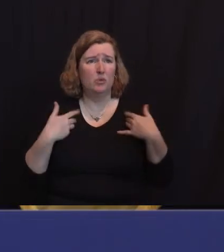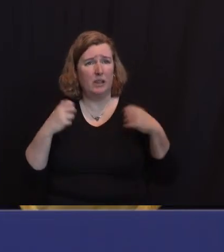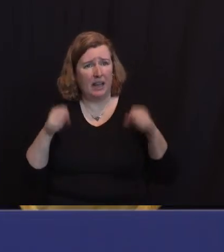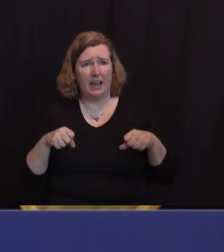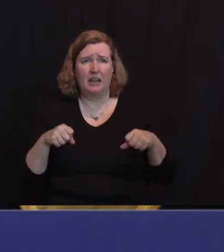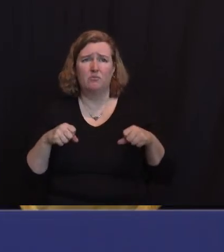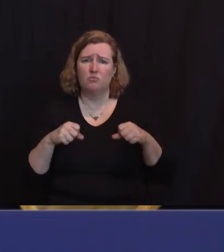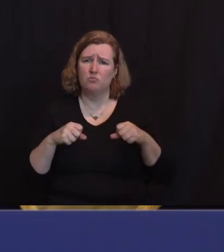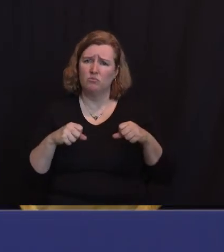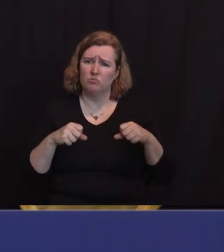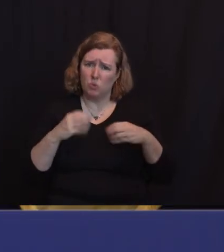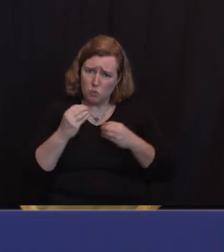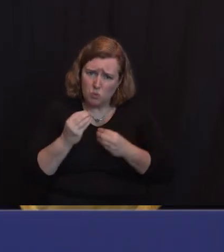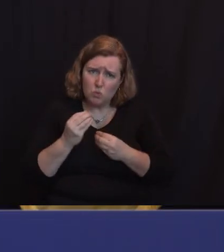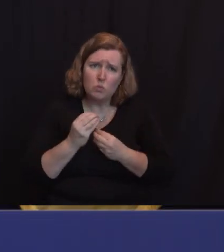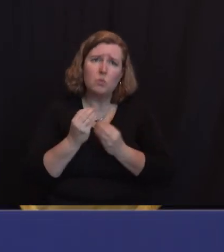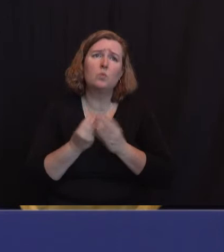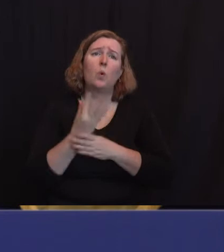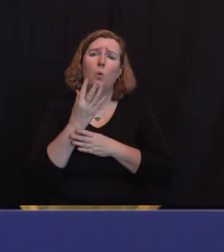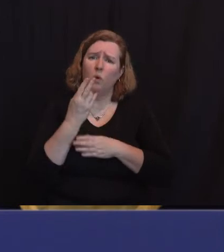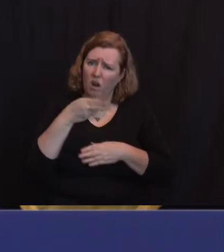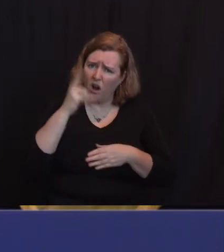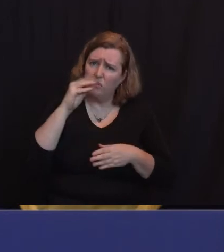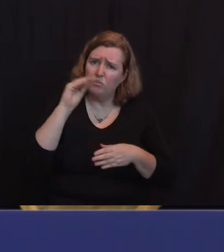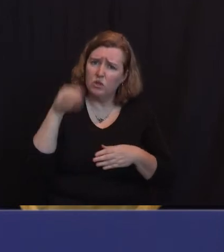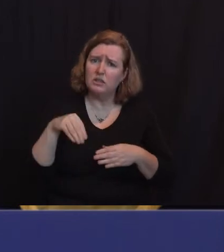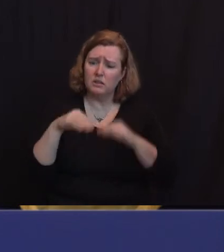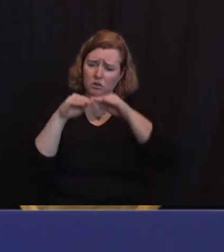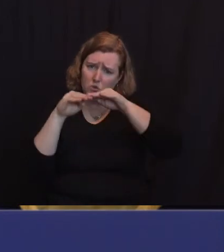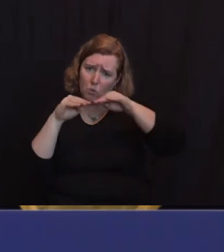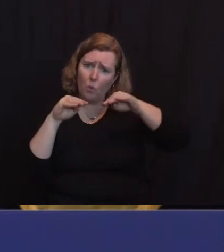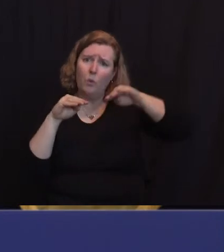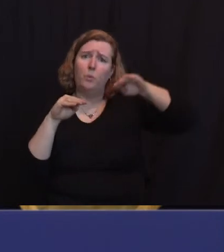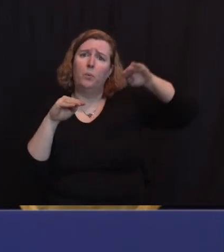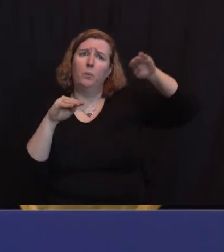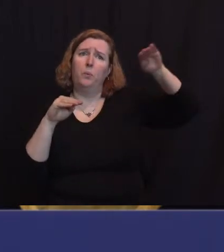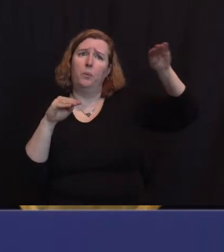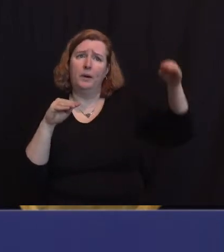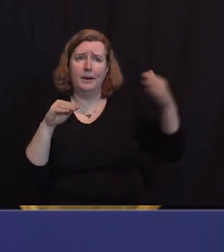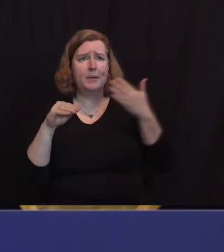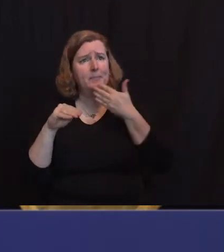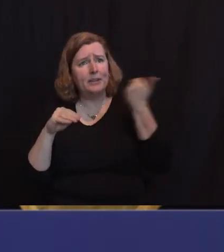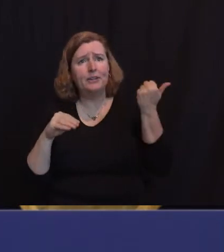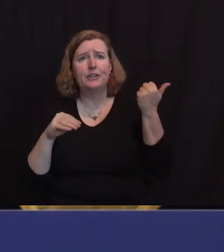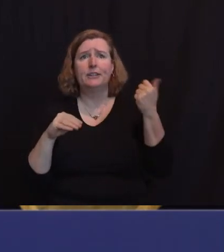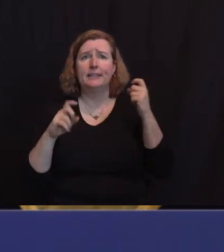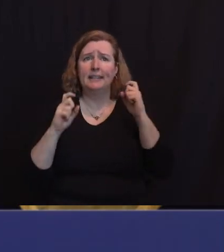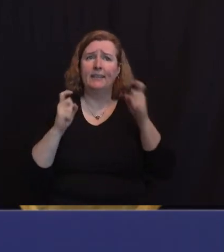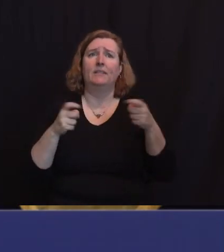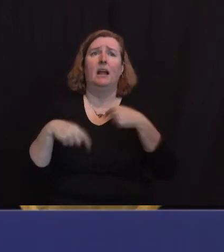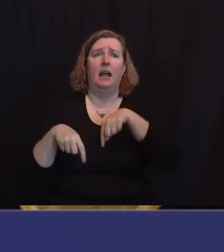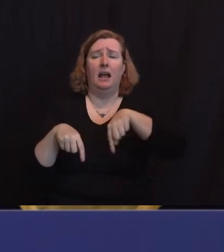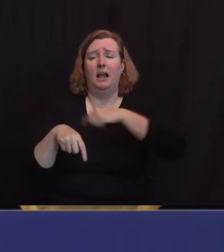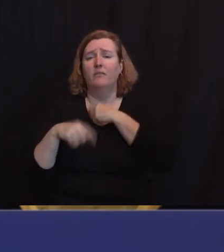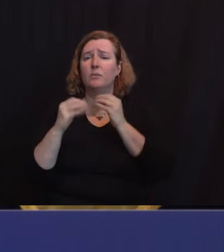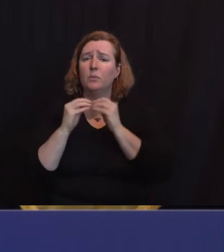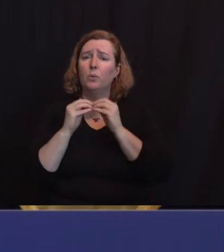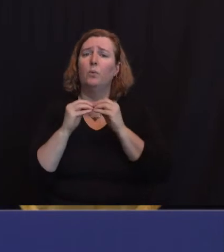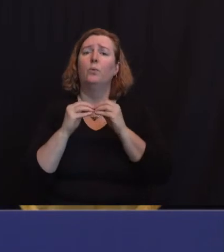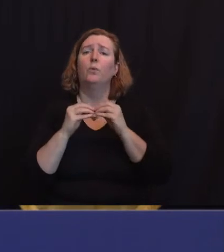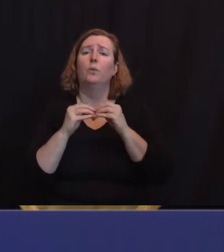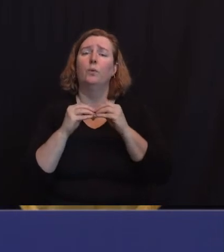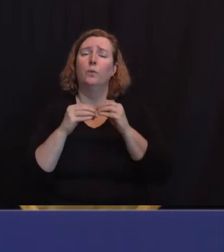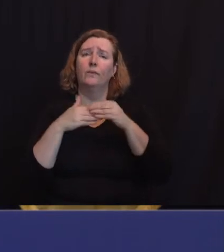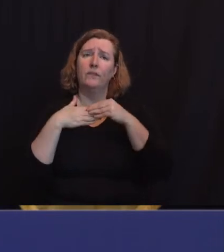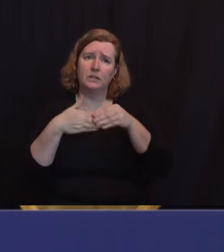at a significant clip in the years ahead, and that's the best thing we can do to give us flexibility on